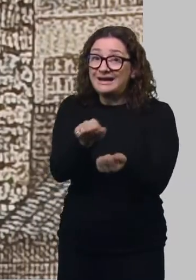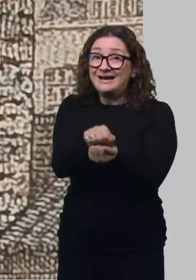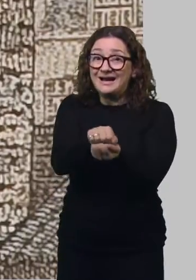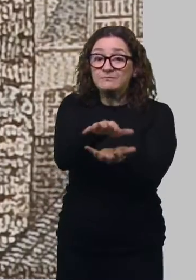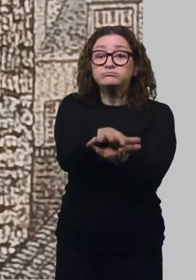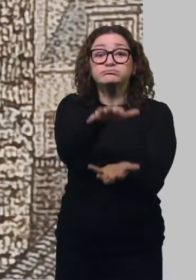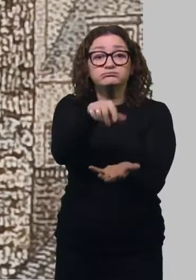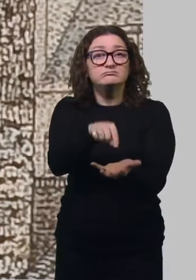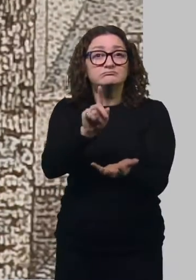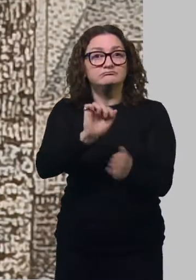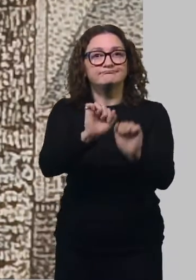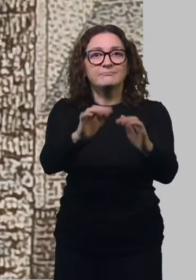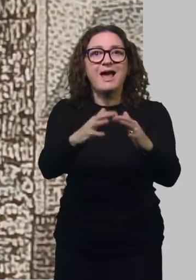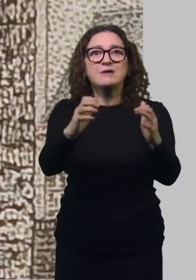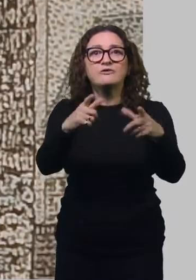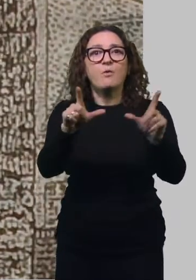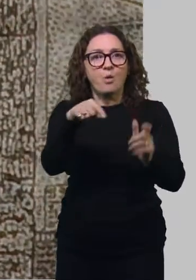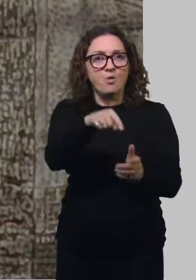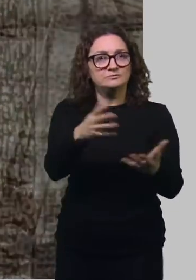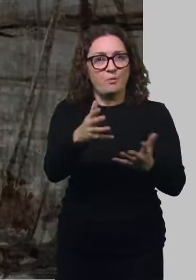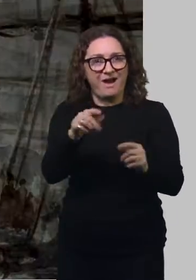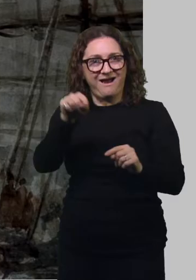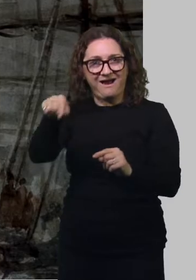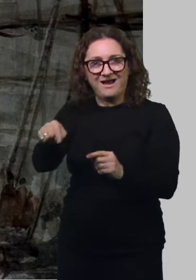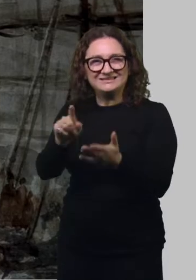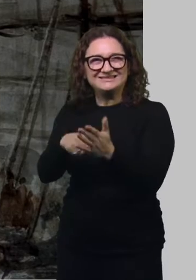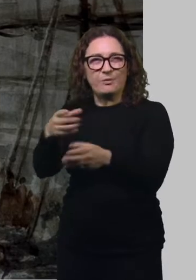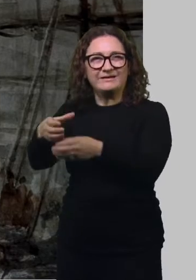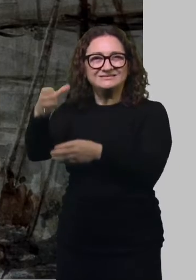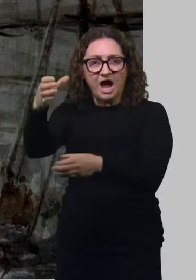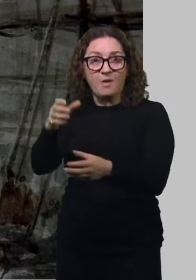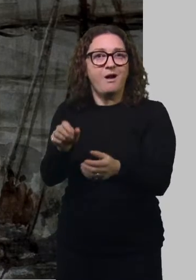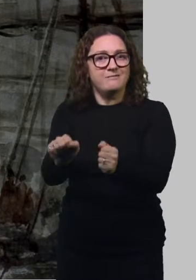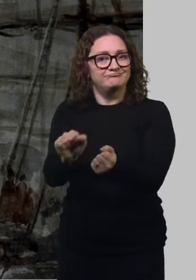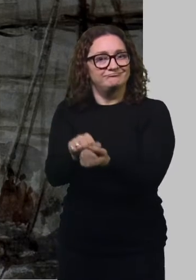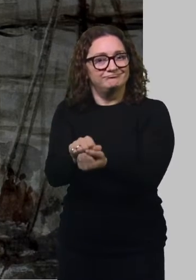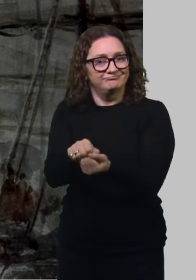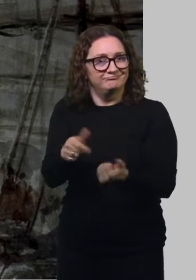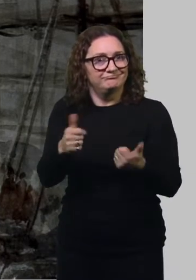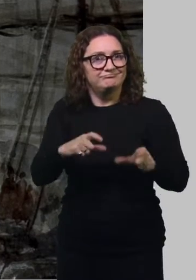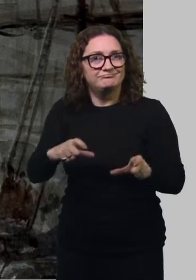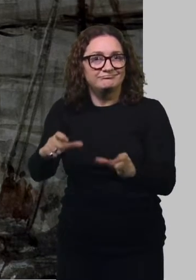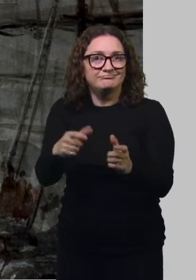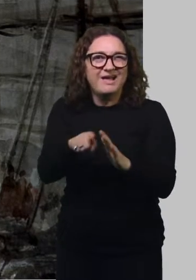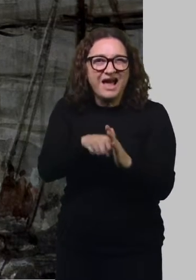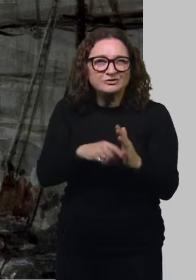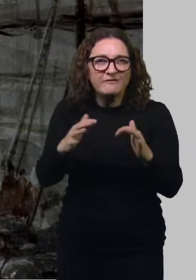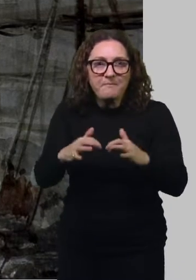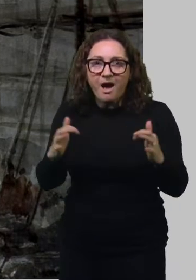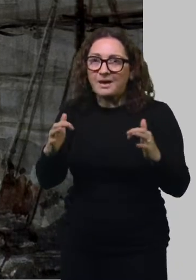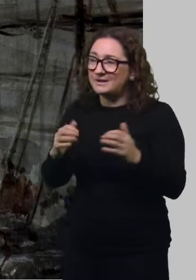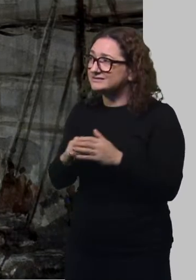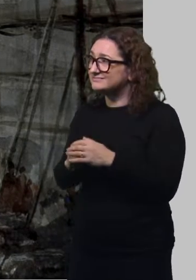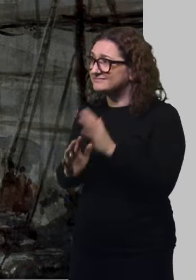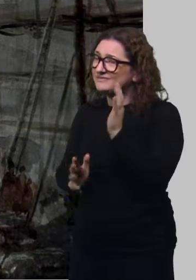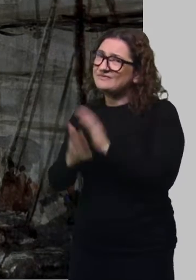survived, including all the Acts of Parliament. The fire represents one of the biggest disasters for UK democratic heritage. It also meant that Parliament